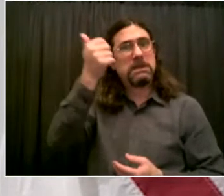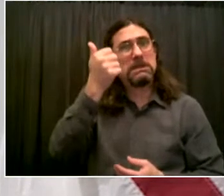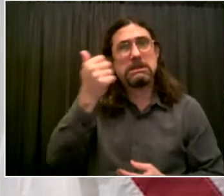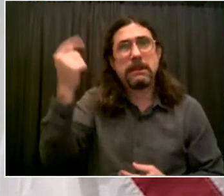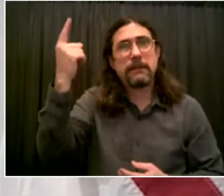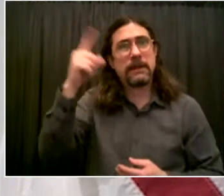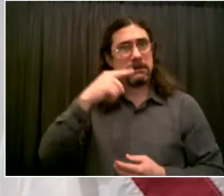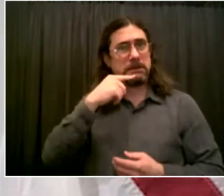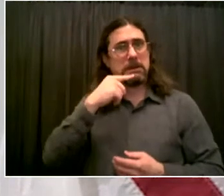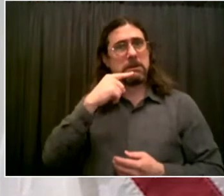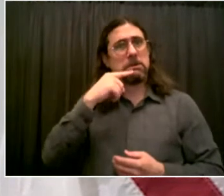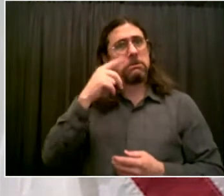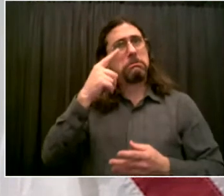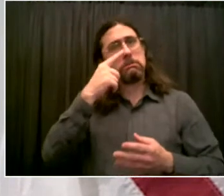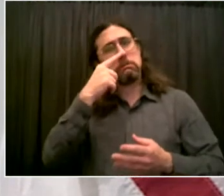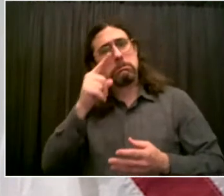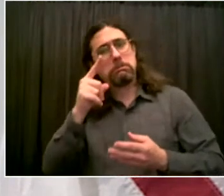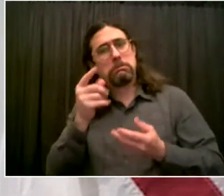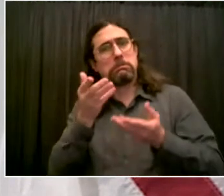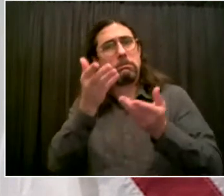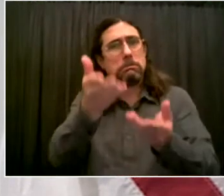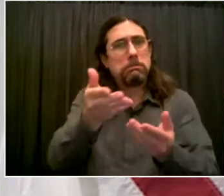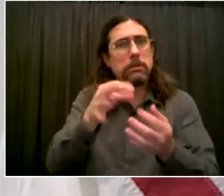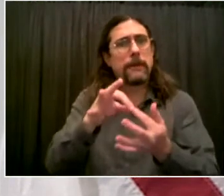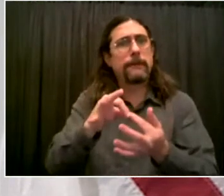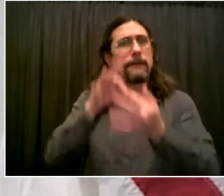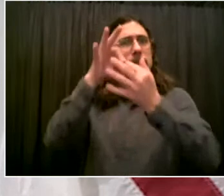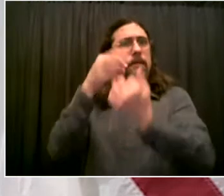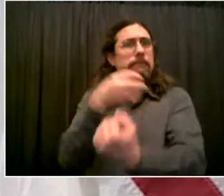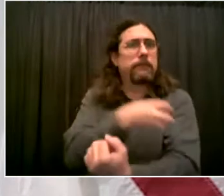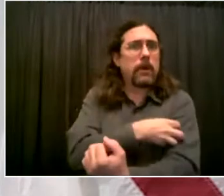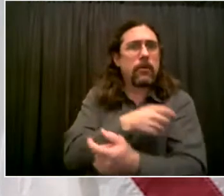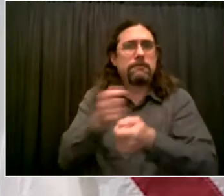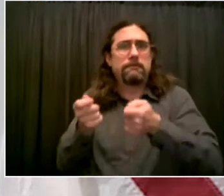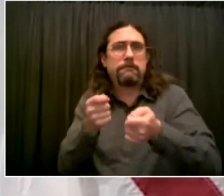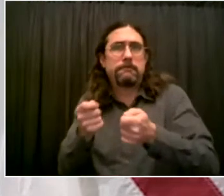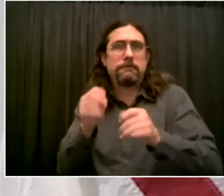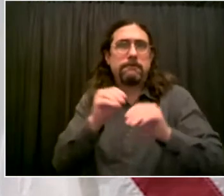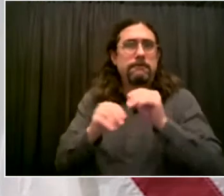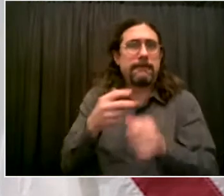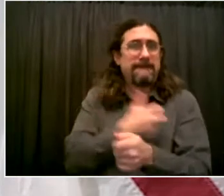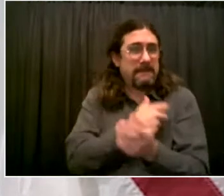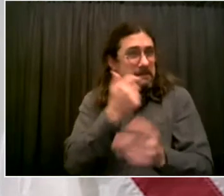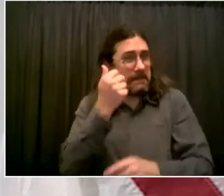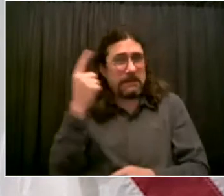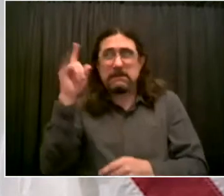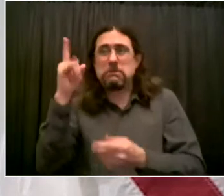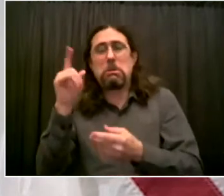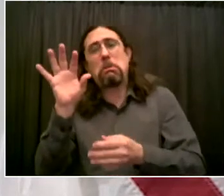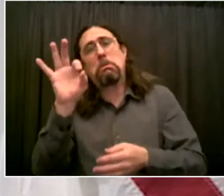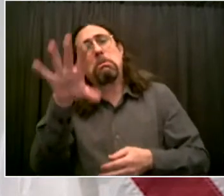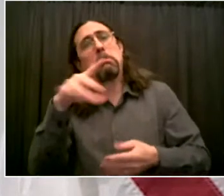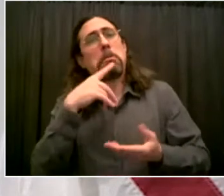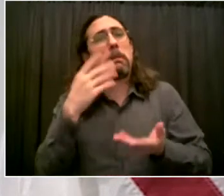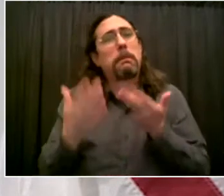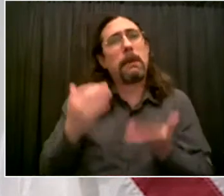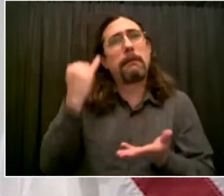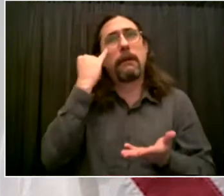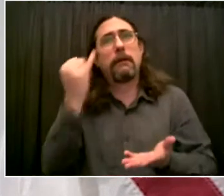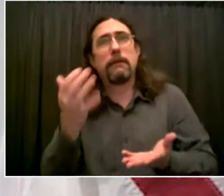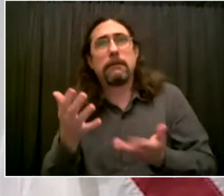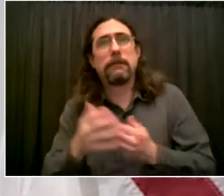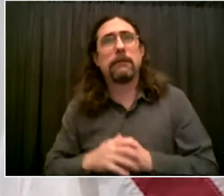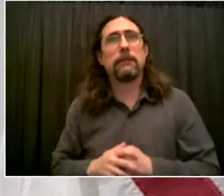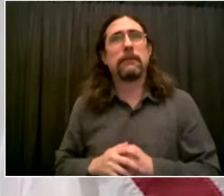And I think now you're a front-facing government worker. Are you getting your Johnson & Johnson